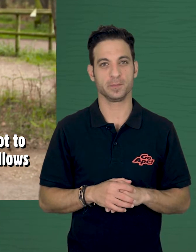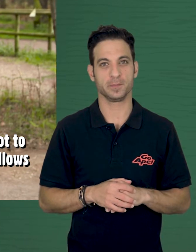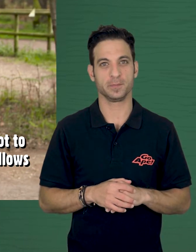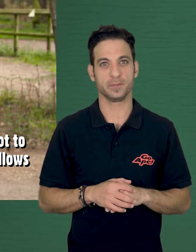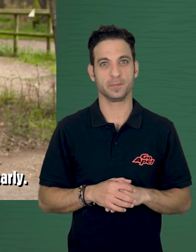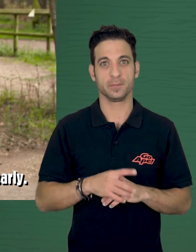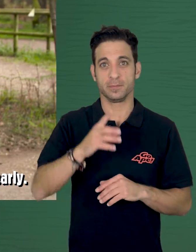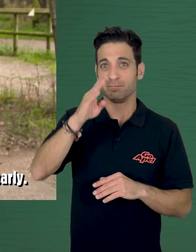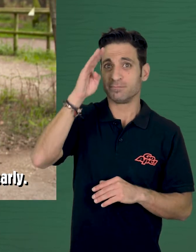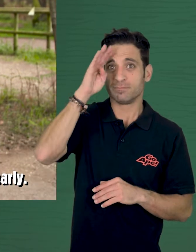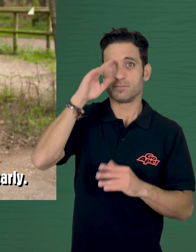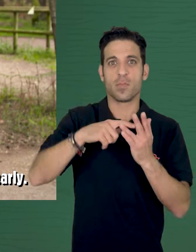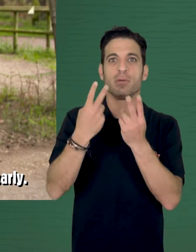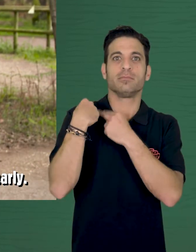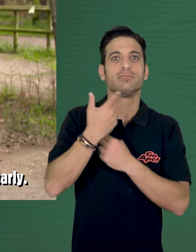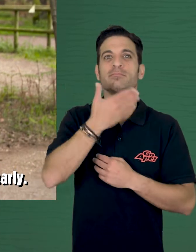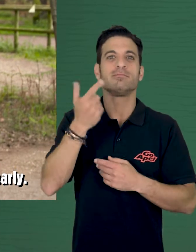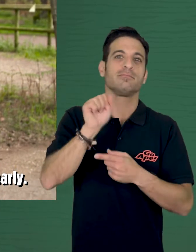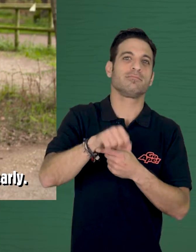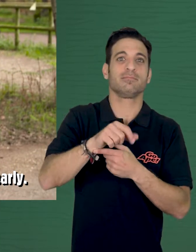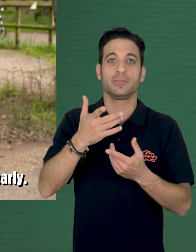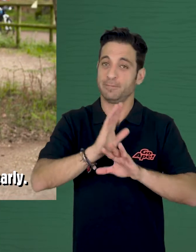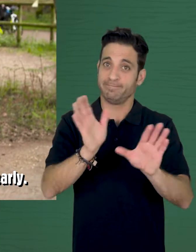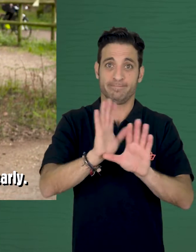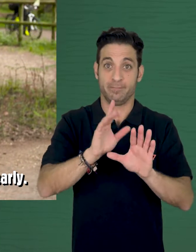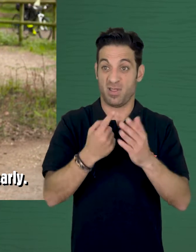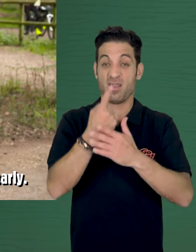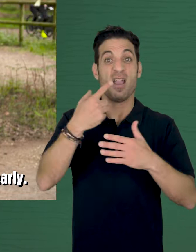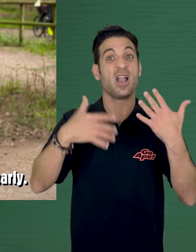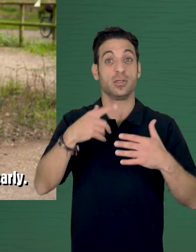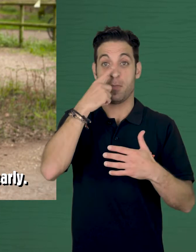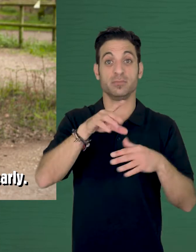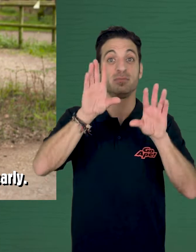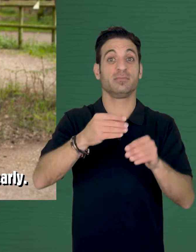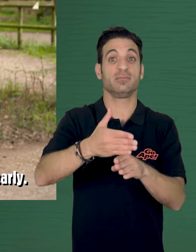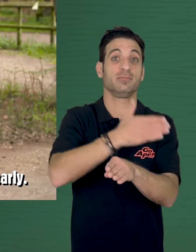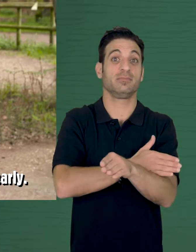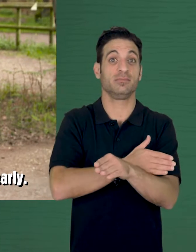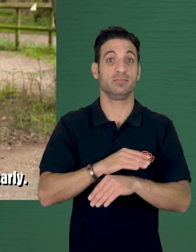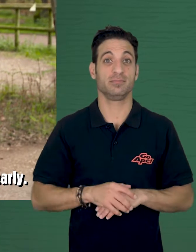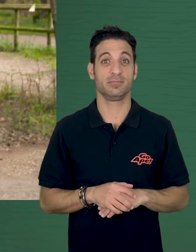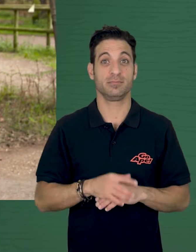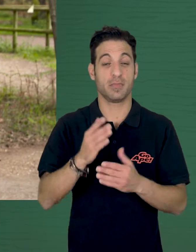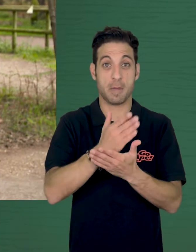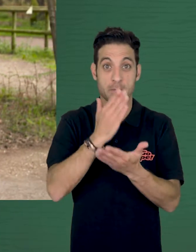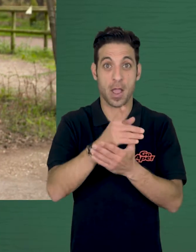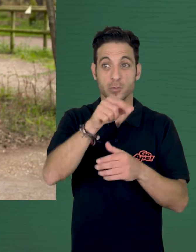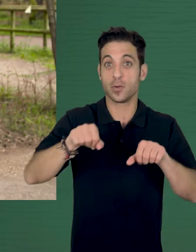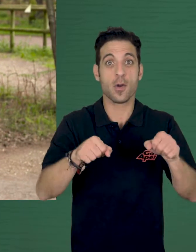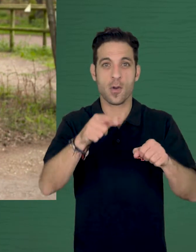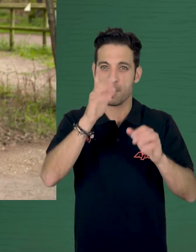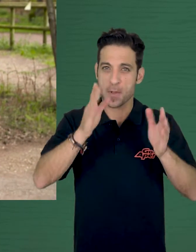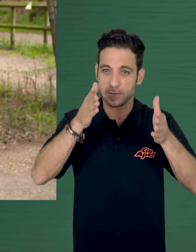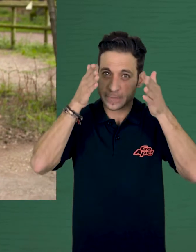whilst riding. Any dangerous or irresponsible riding won't be tolerated and may result in your session being ended early. Also, make sure when